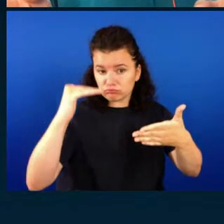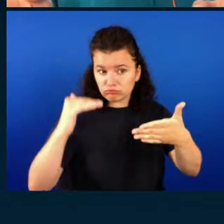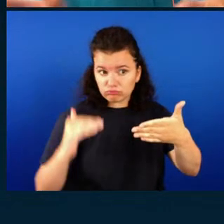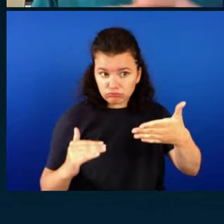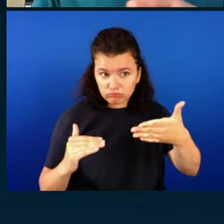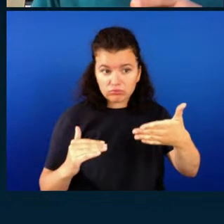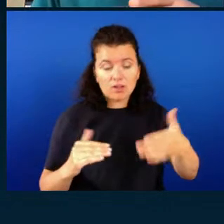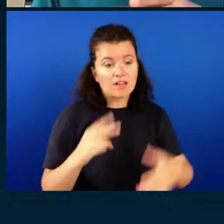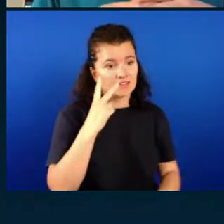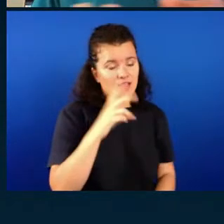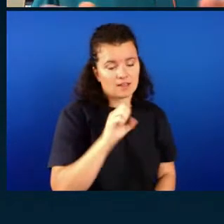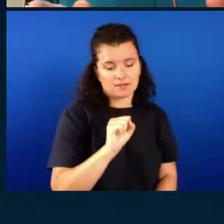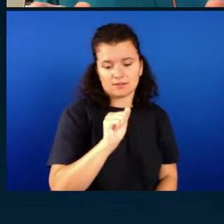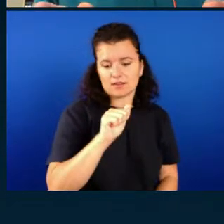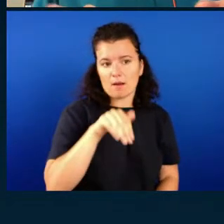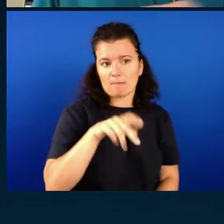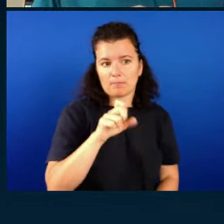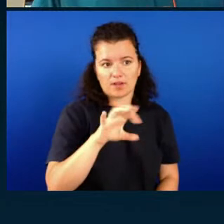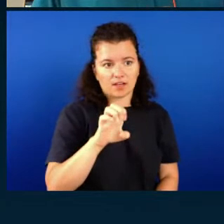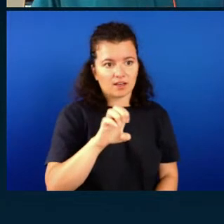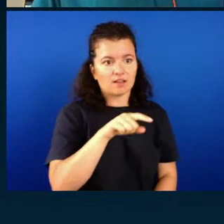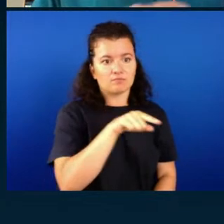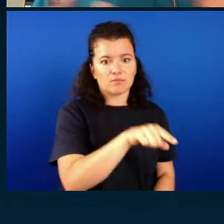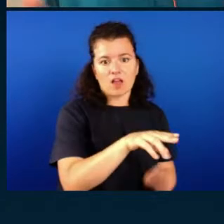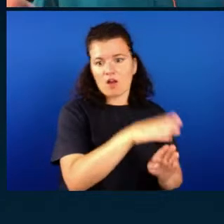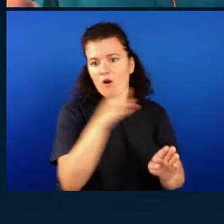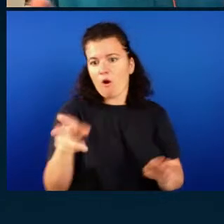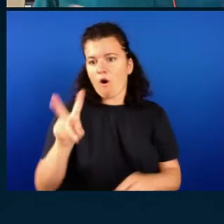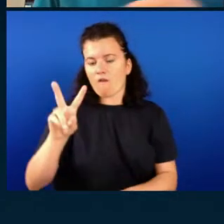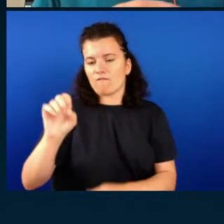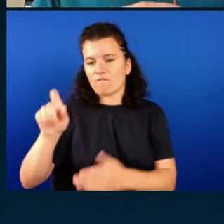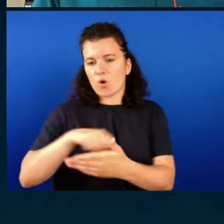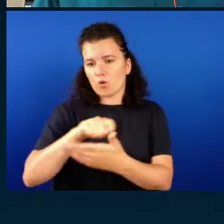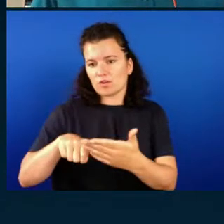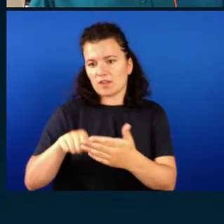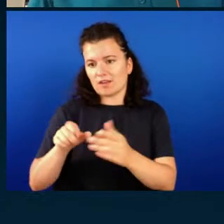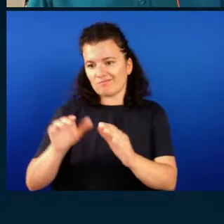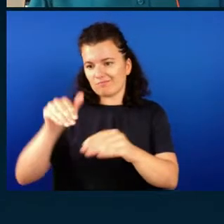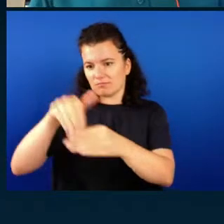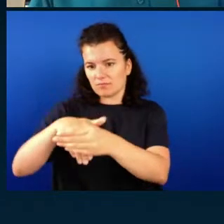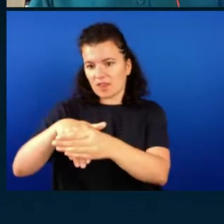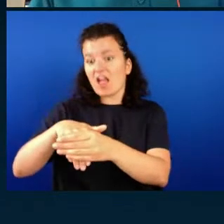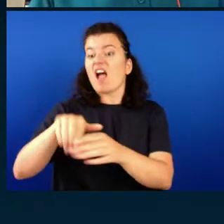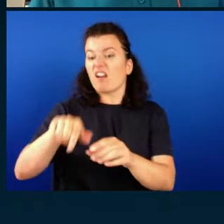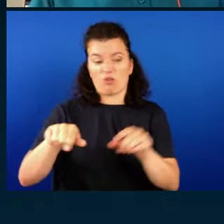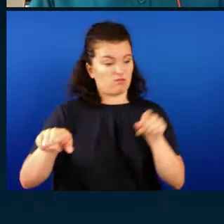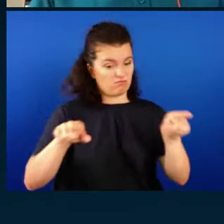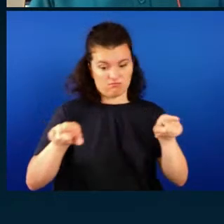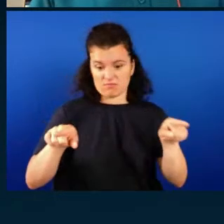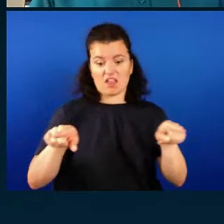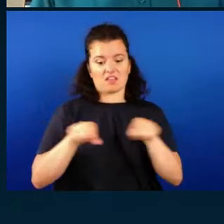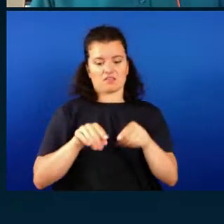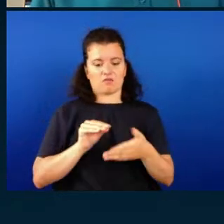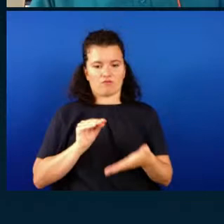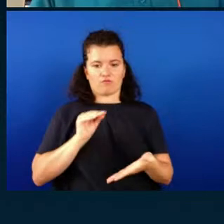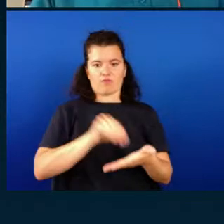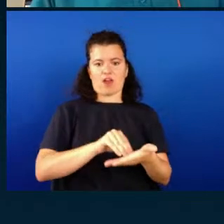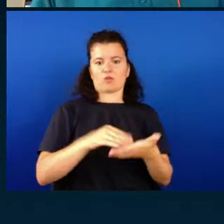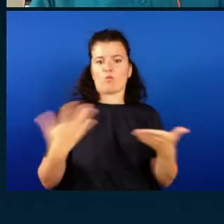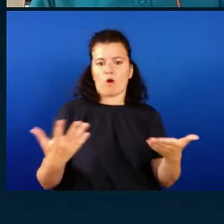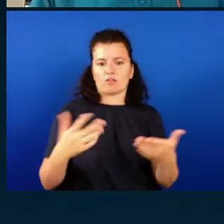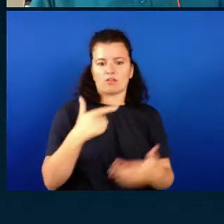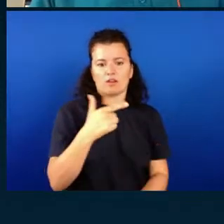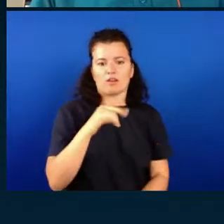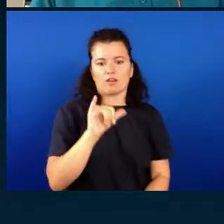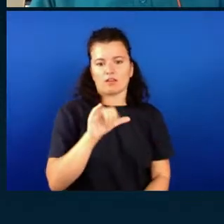samples directory. I go to the voting folder and I say Thai run. As it's spinning up, let me